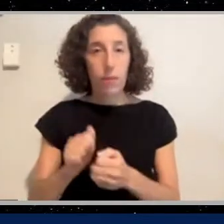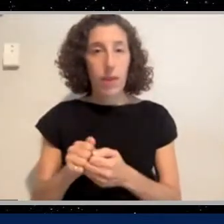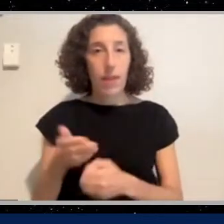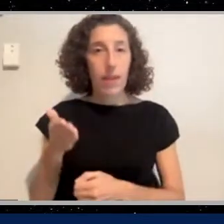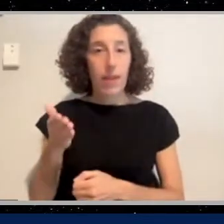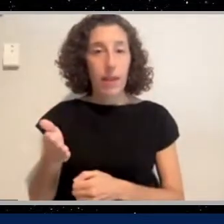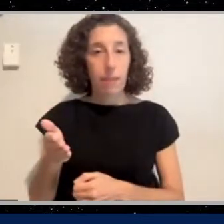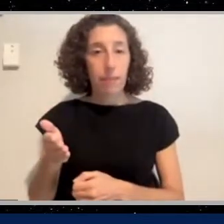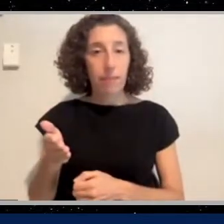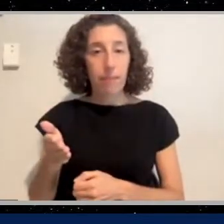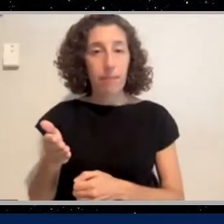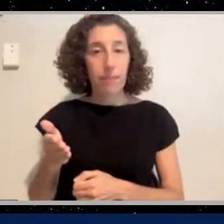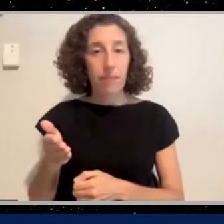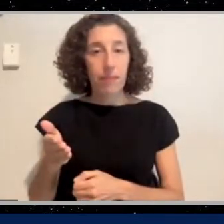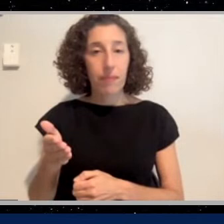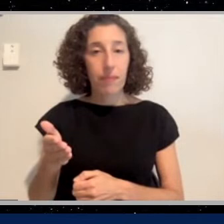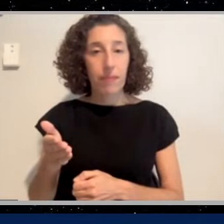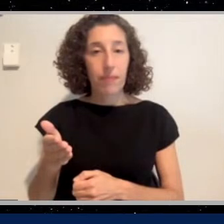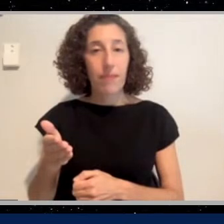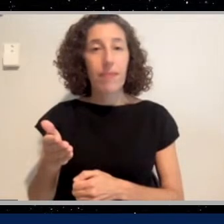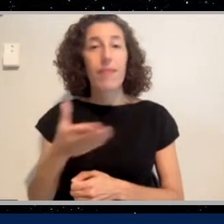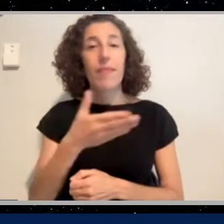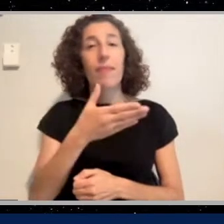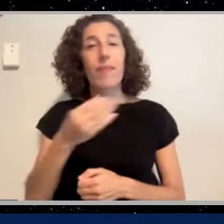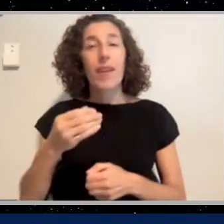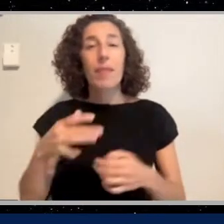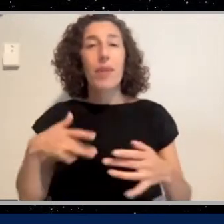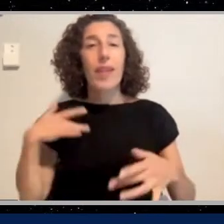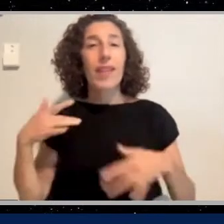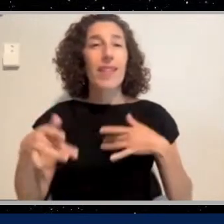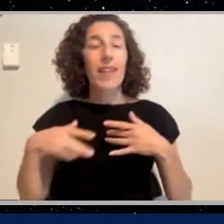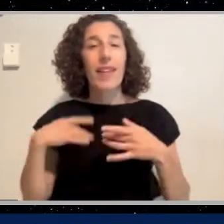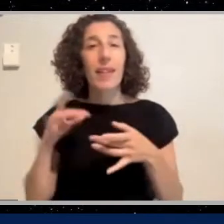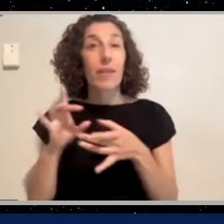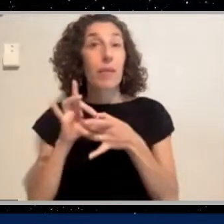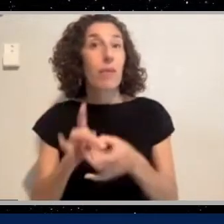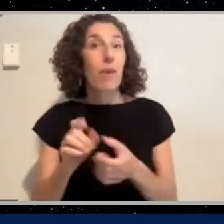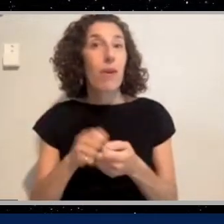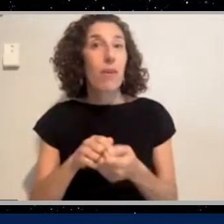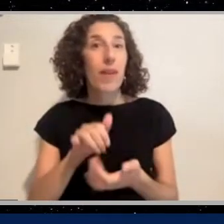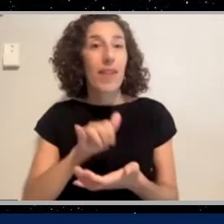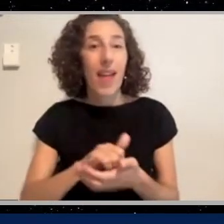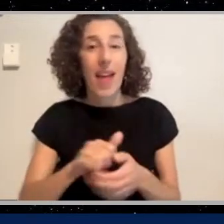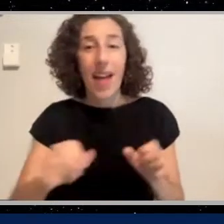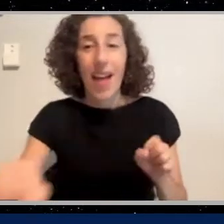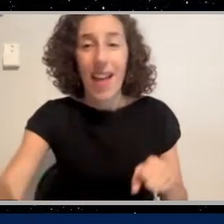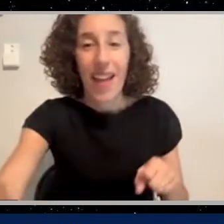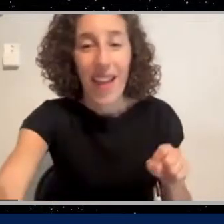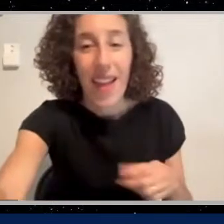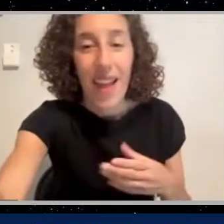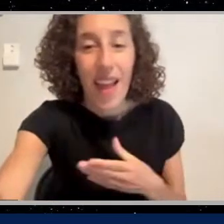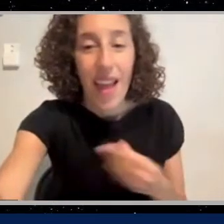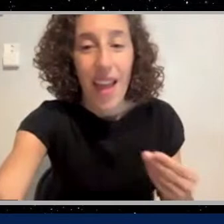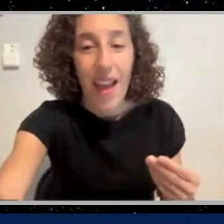a space geek. I always used to use it as a reference, and now it's exciting to be a part of it. But I also don't see myself leaving AstroAccess